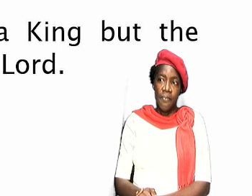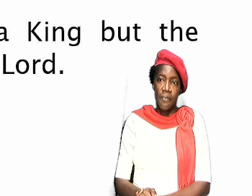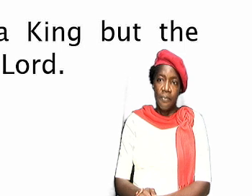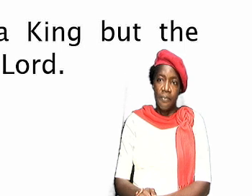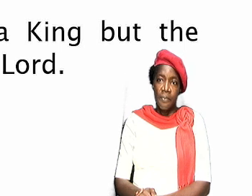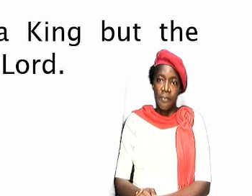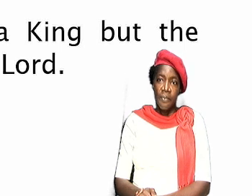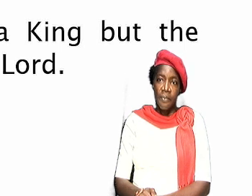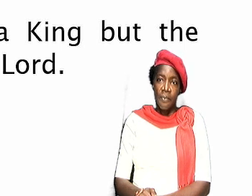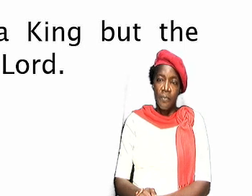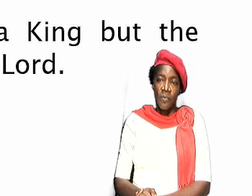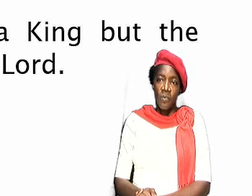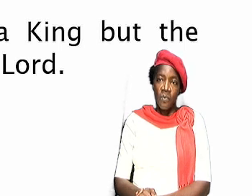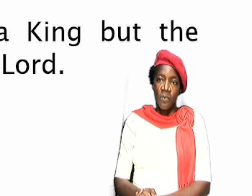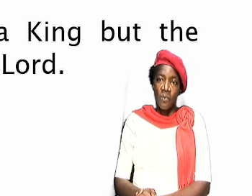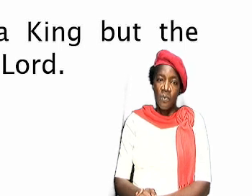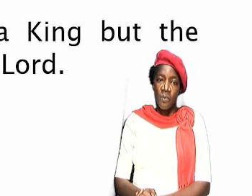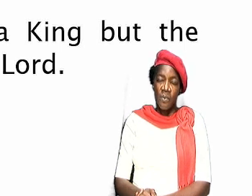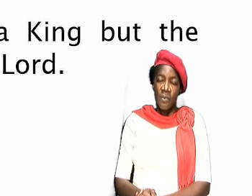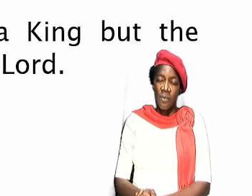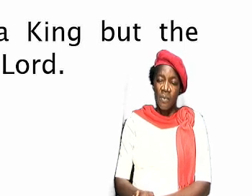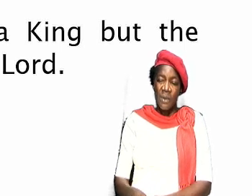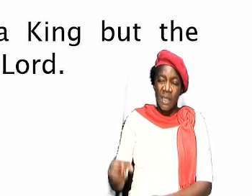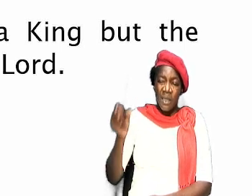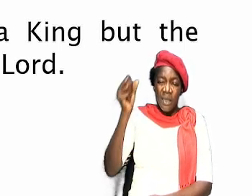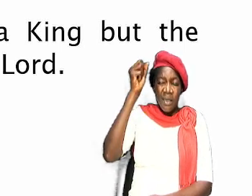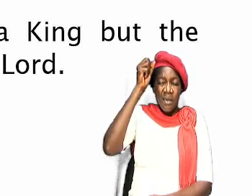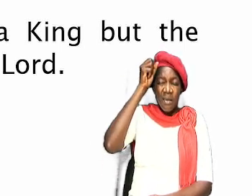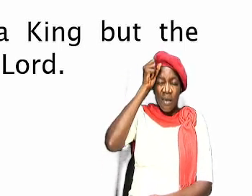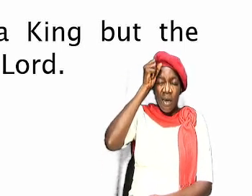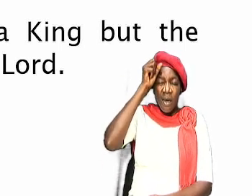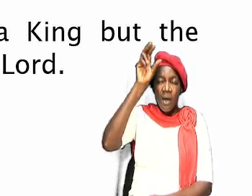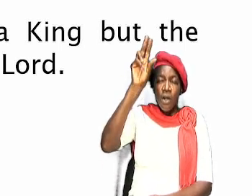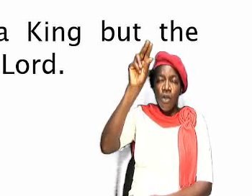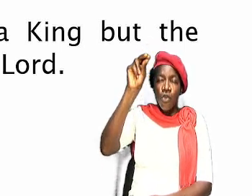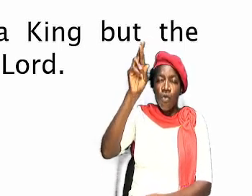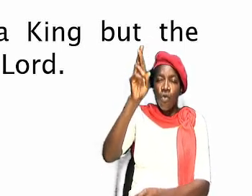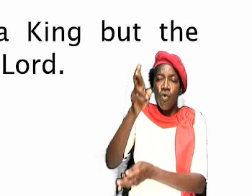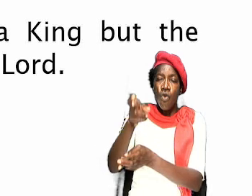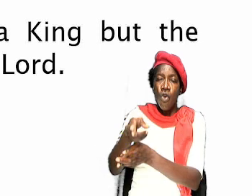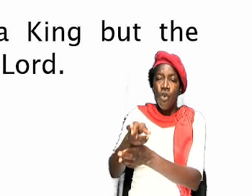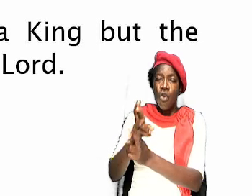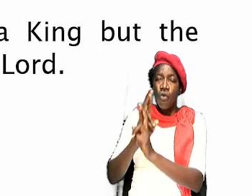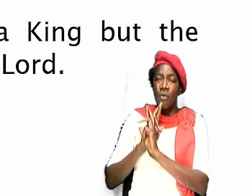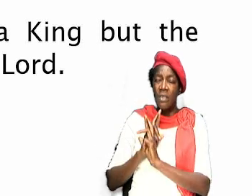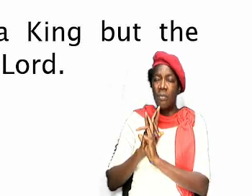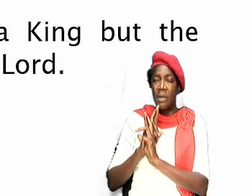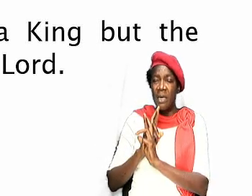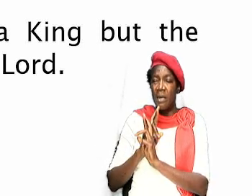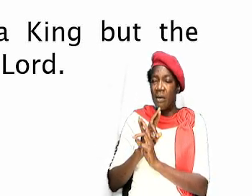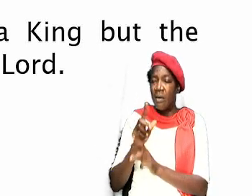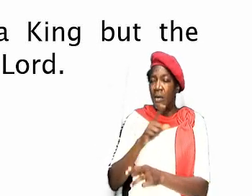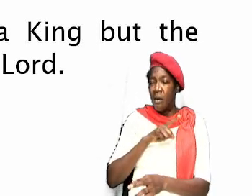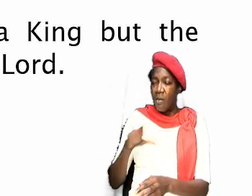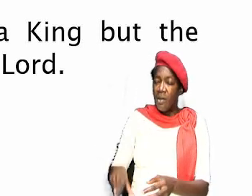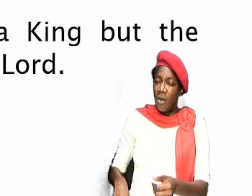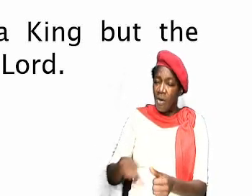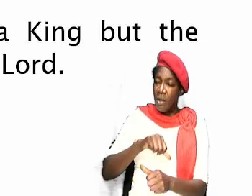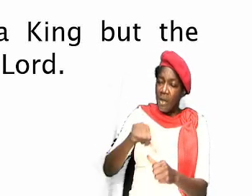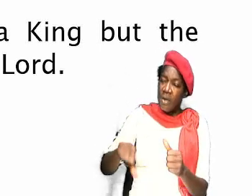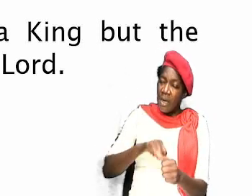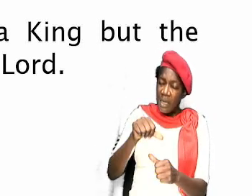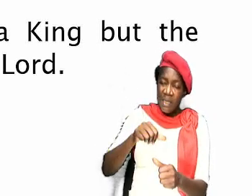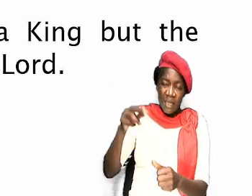So, Saul had no respect for the Lord's anointed. Right? Saul recognized that the Spirit of the